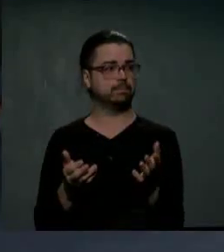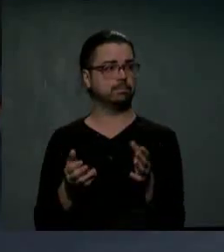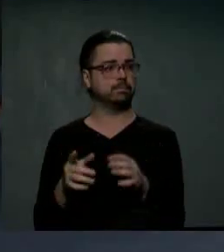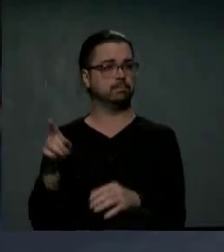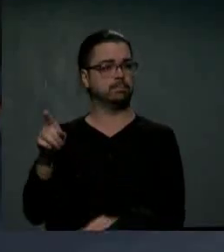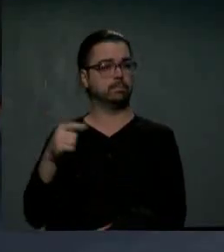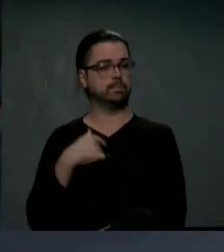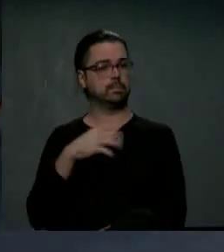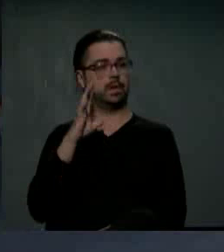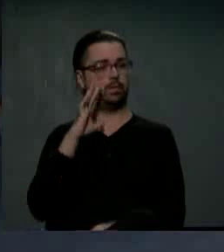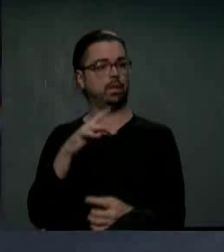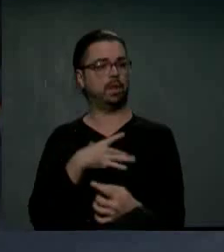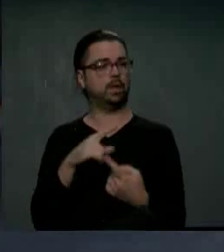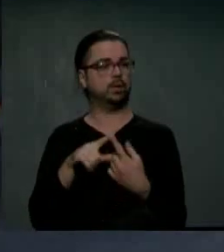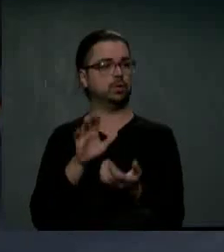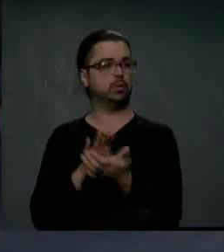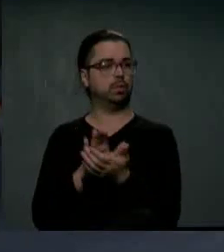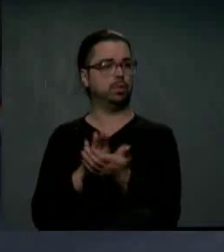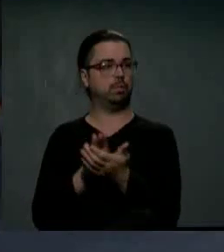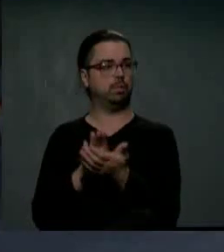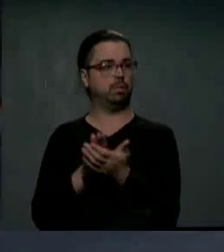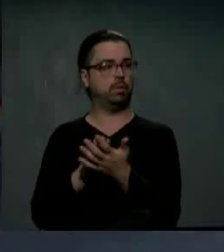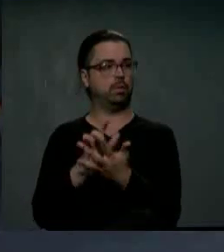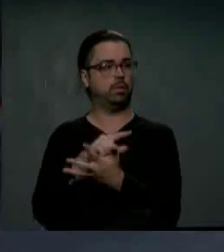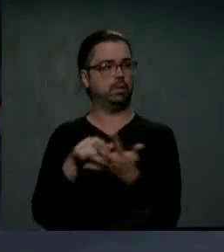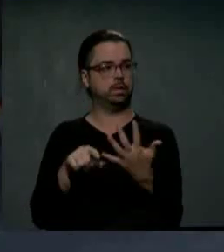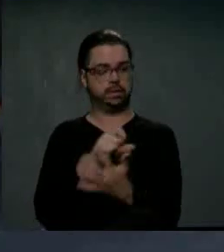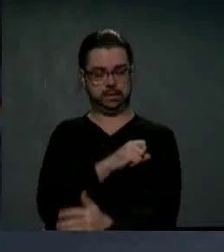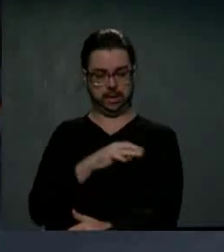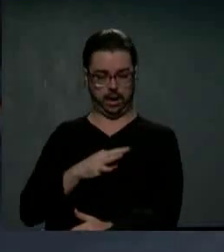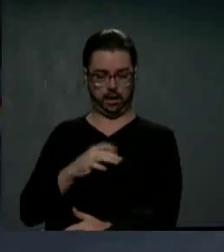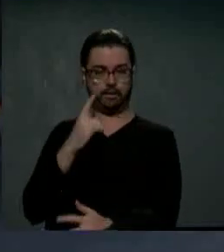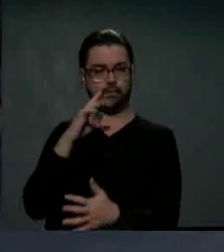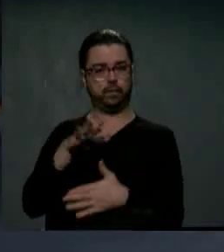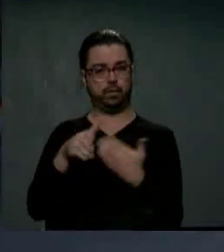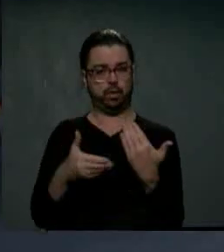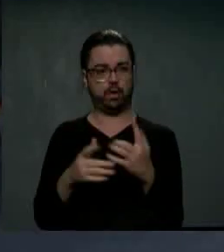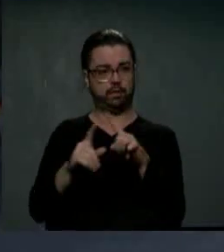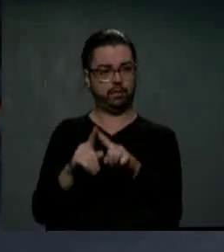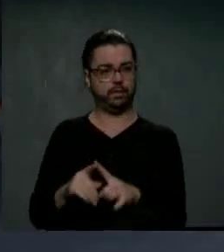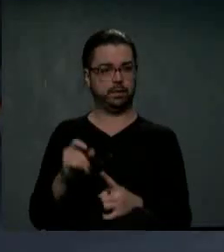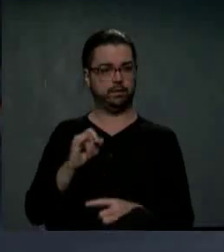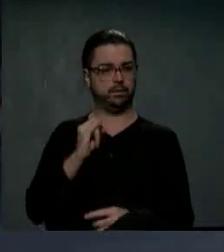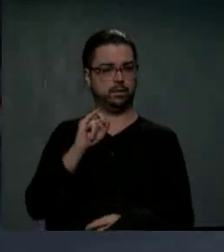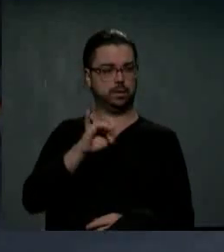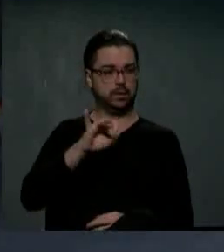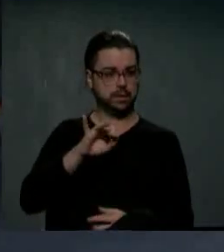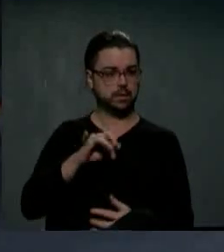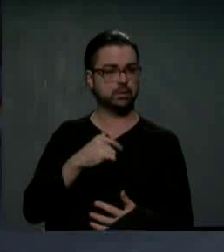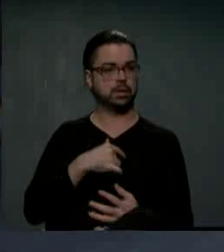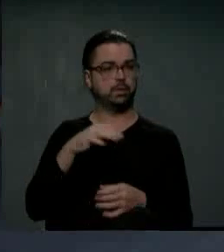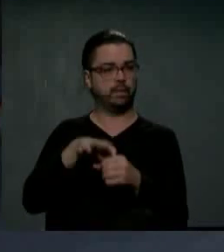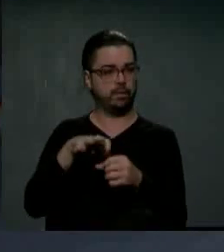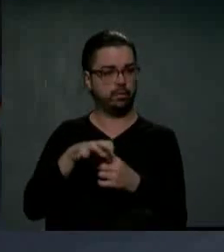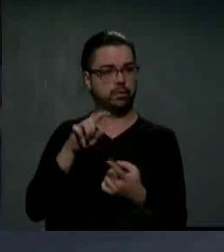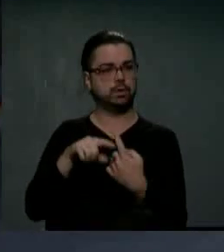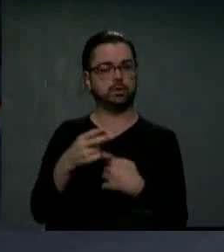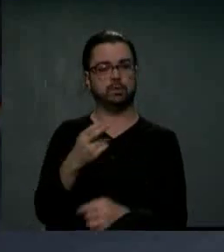to applaud the staff for all the concessions that we voted them into on Hillcrest and the